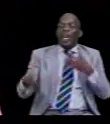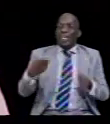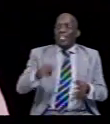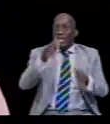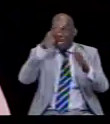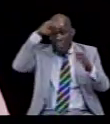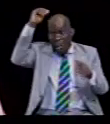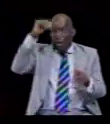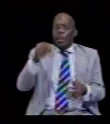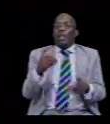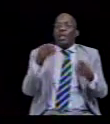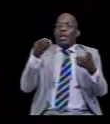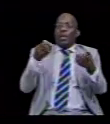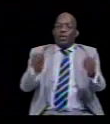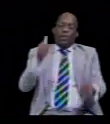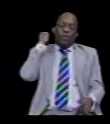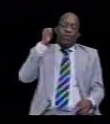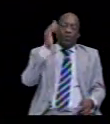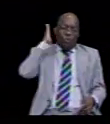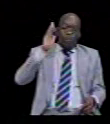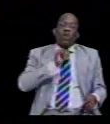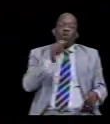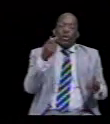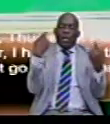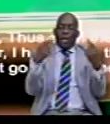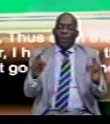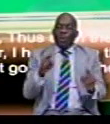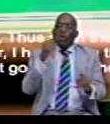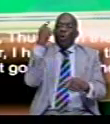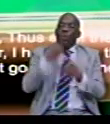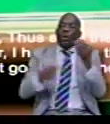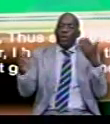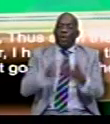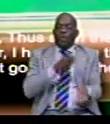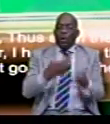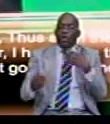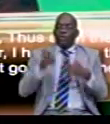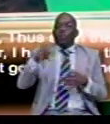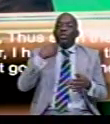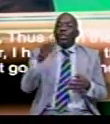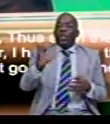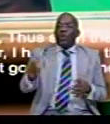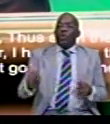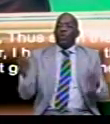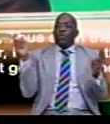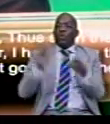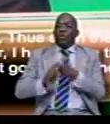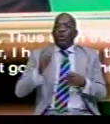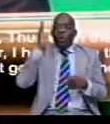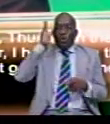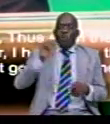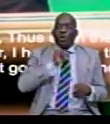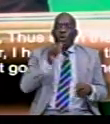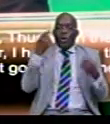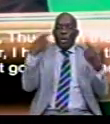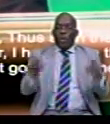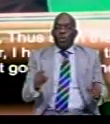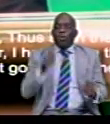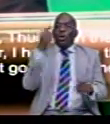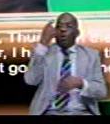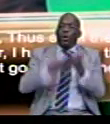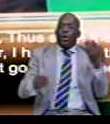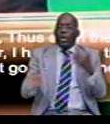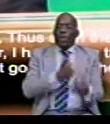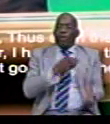happen. Whatever you say no to will not happen. Whatever you say, no, that is